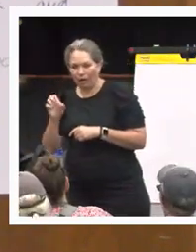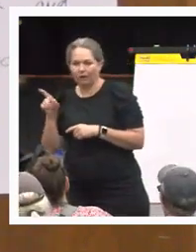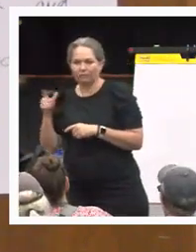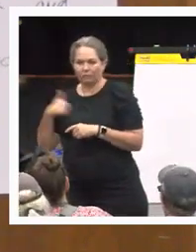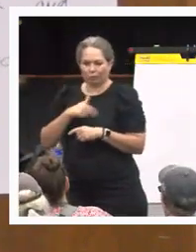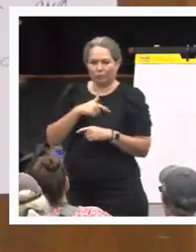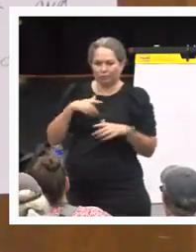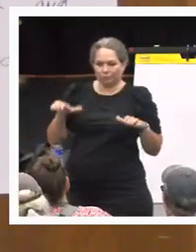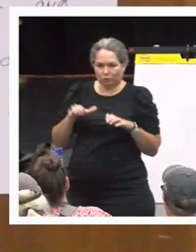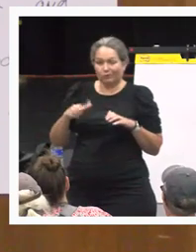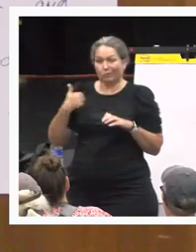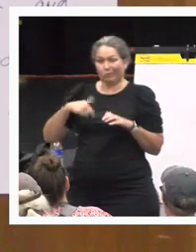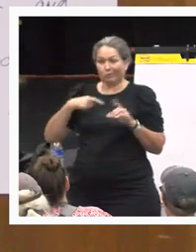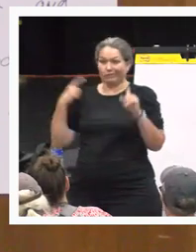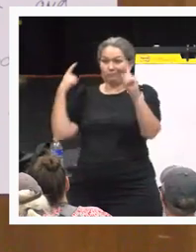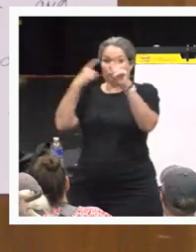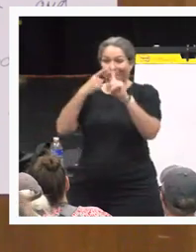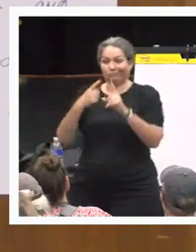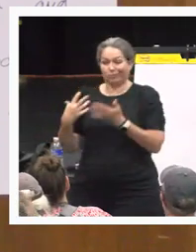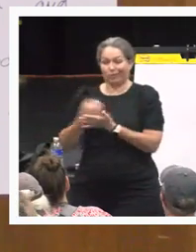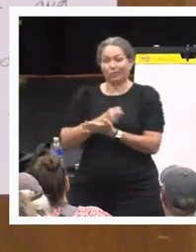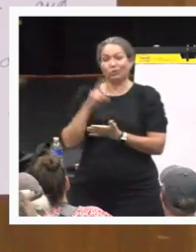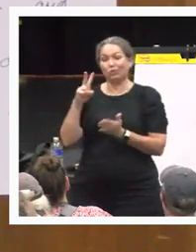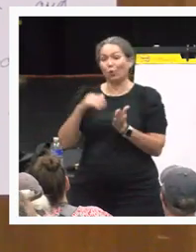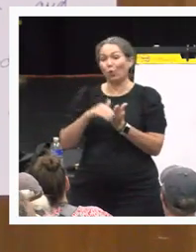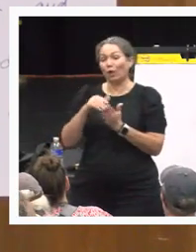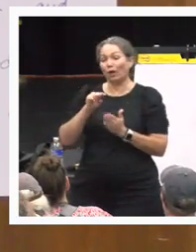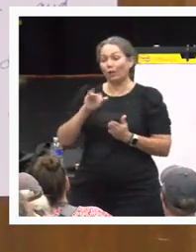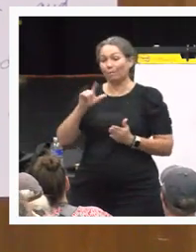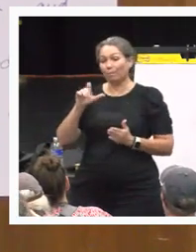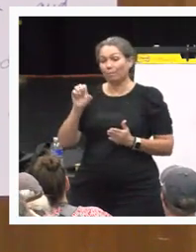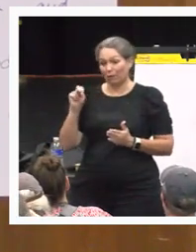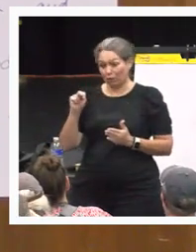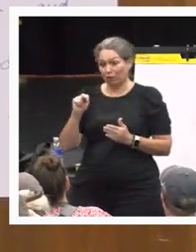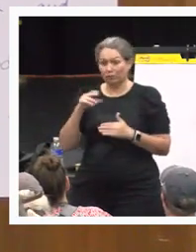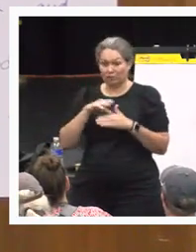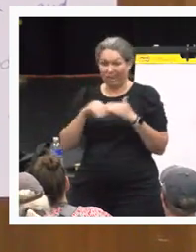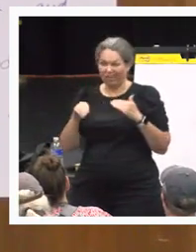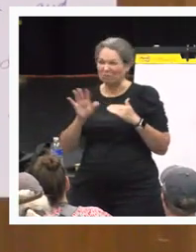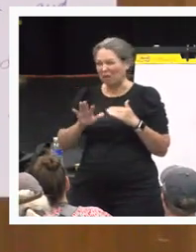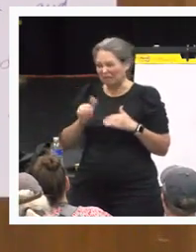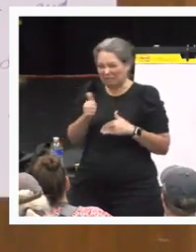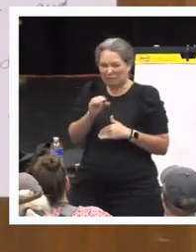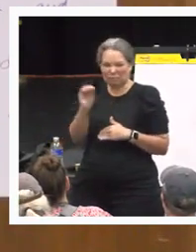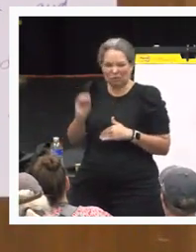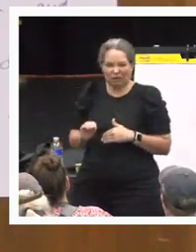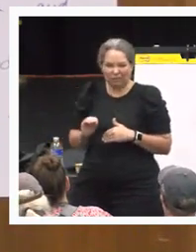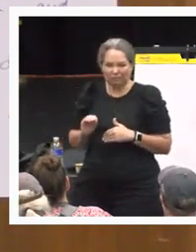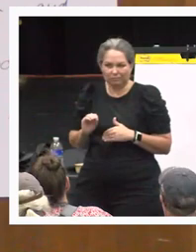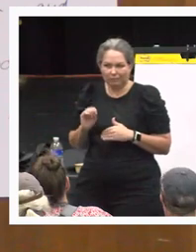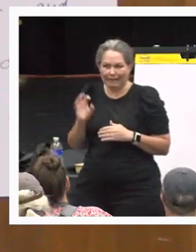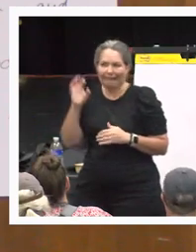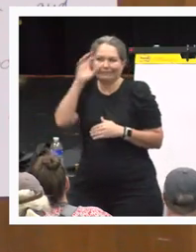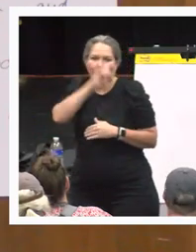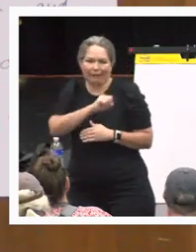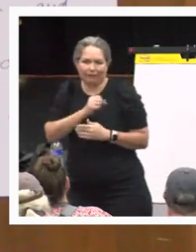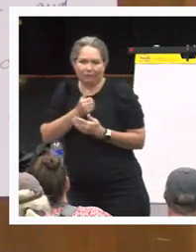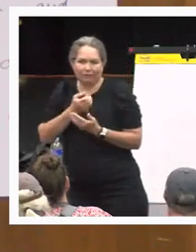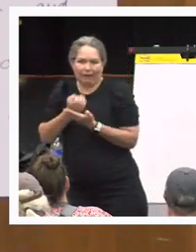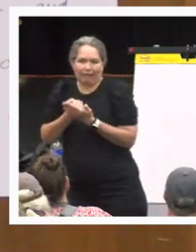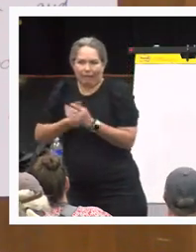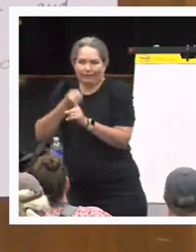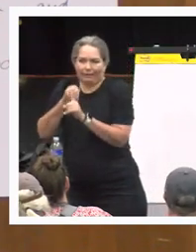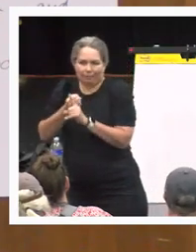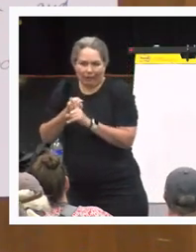out with a goal to raise $2 million, which was about 10% of the estimated economic impact